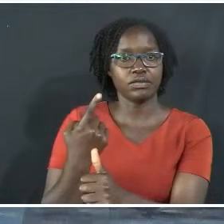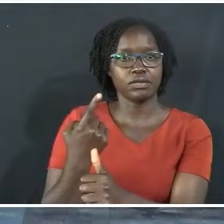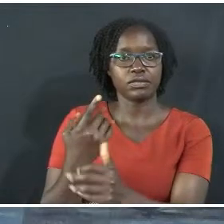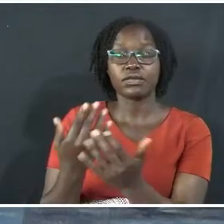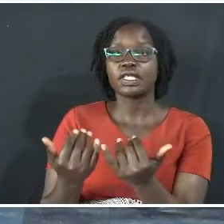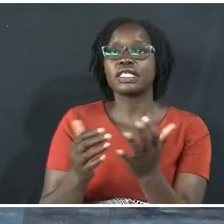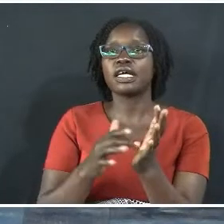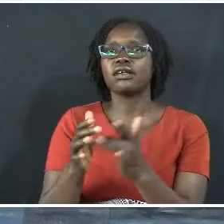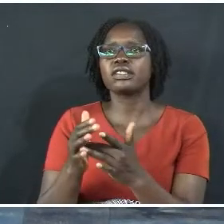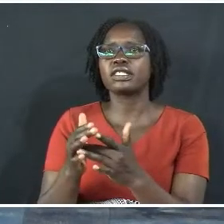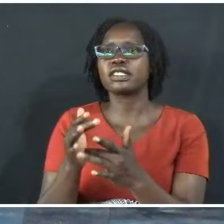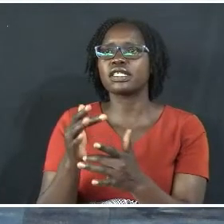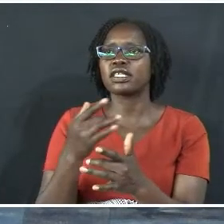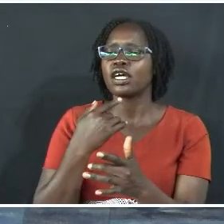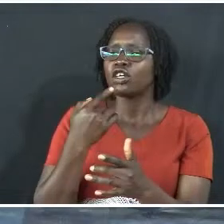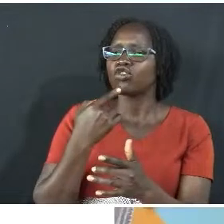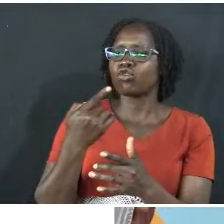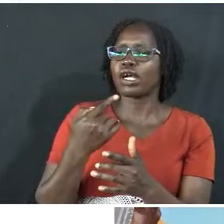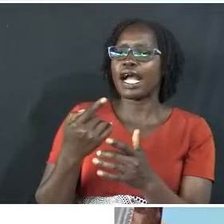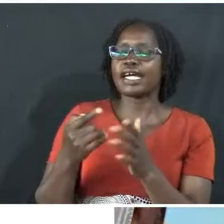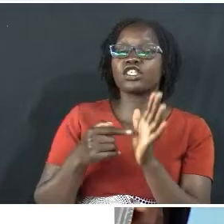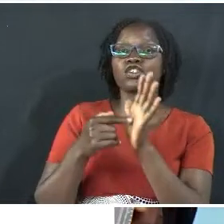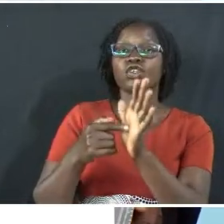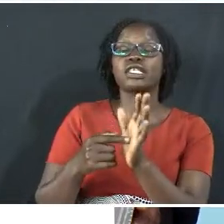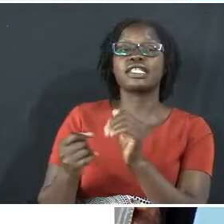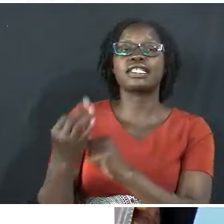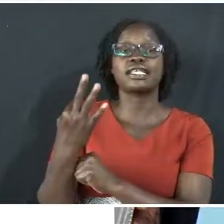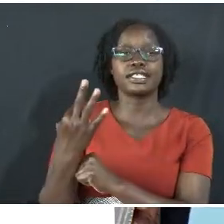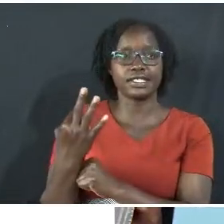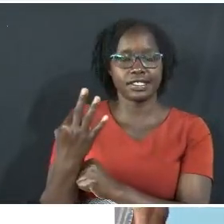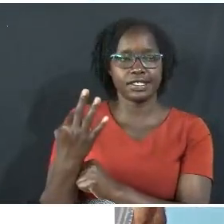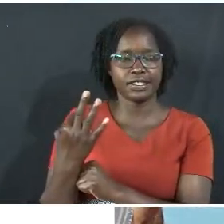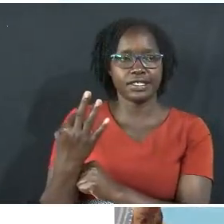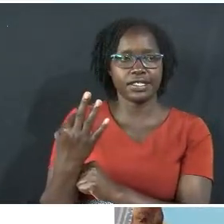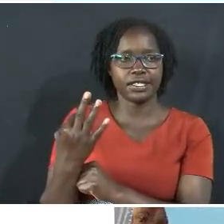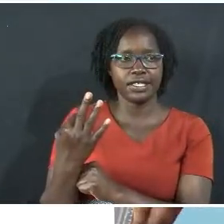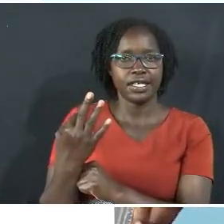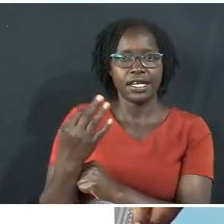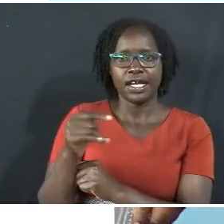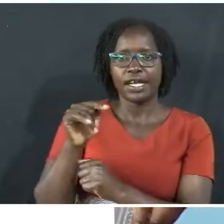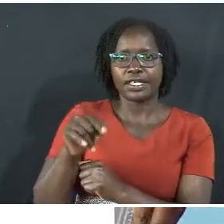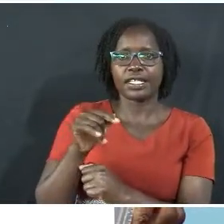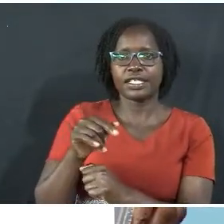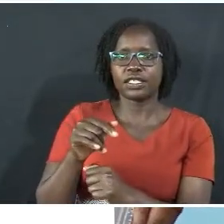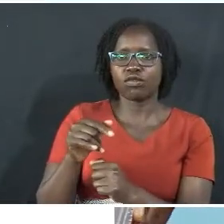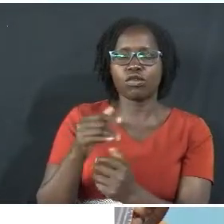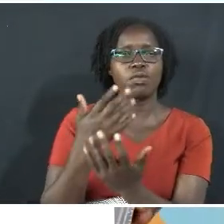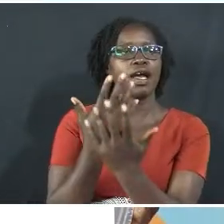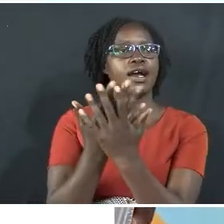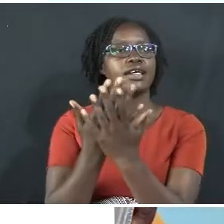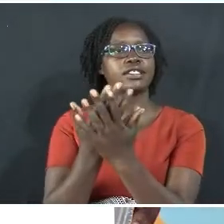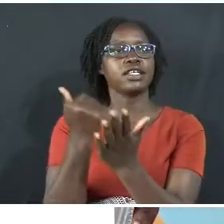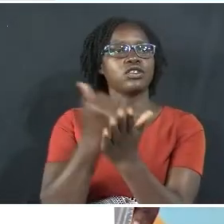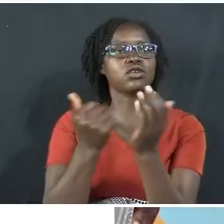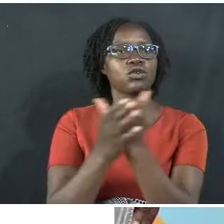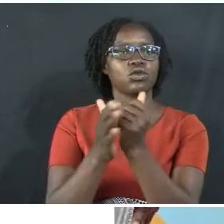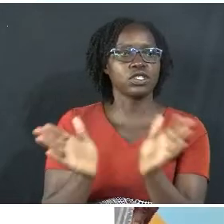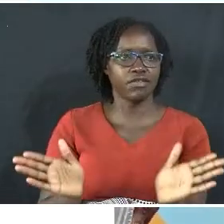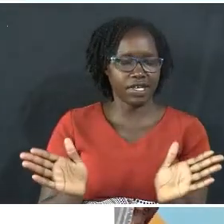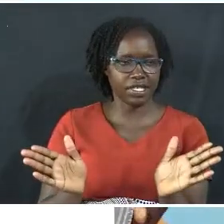Now, Jesus also indicated in chapter 13 that he will be arrested and